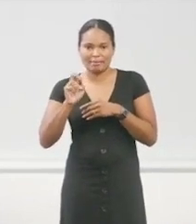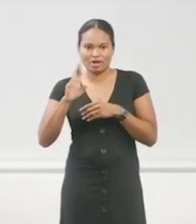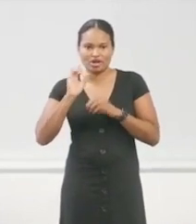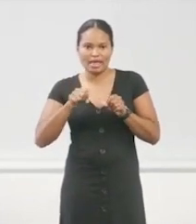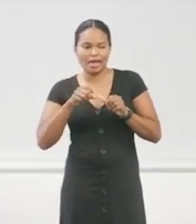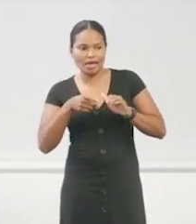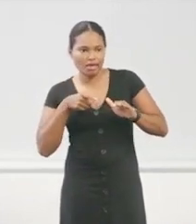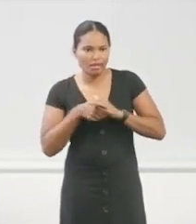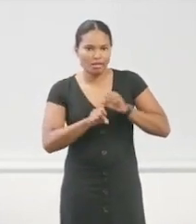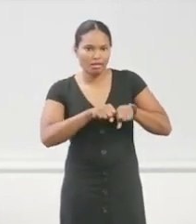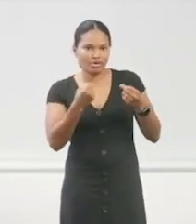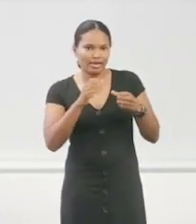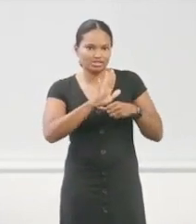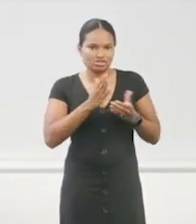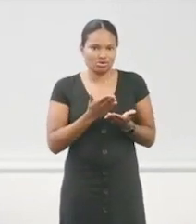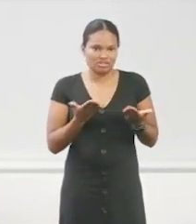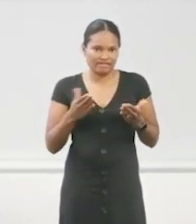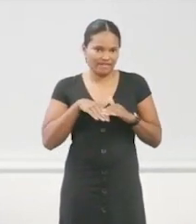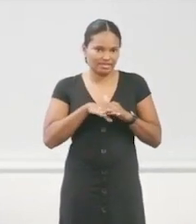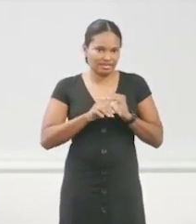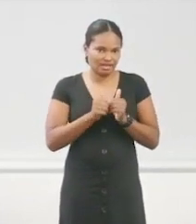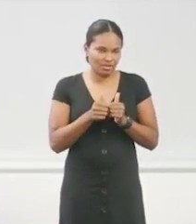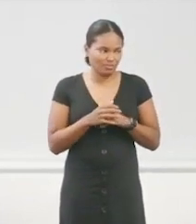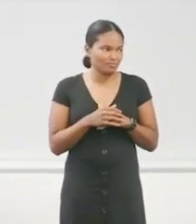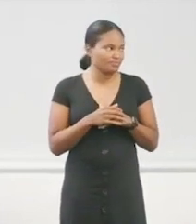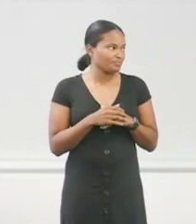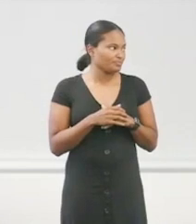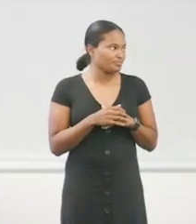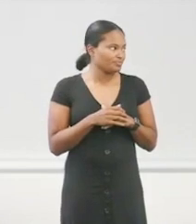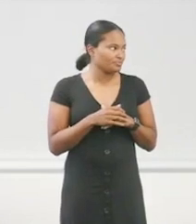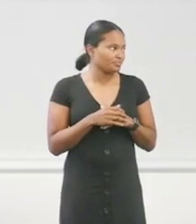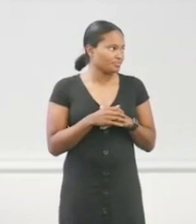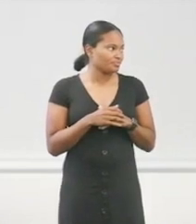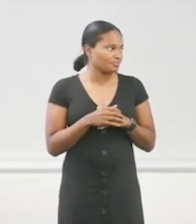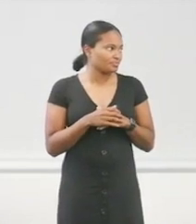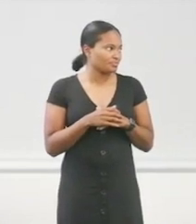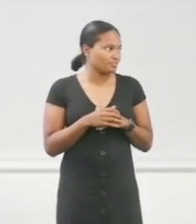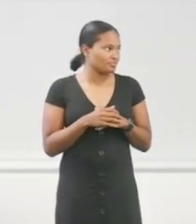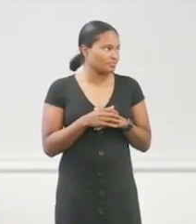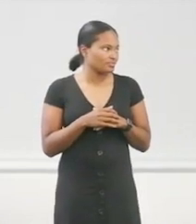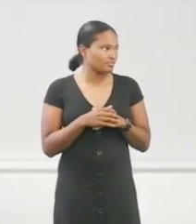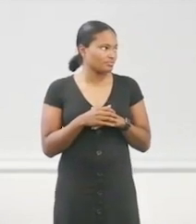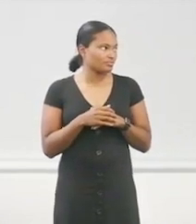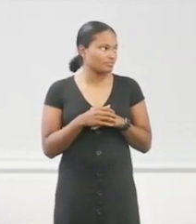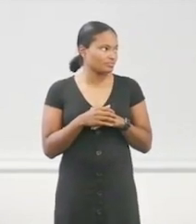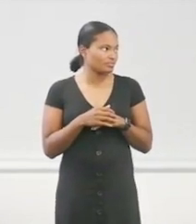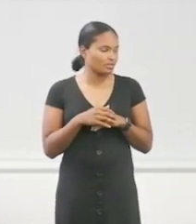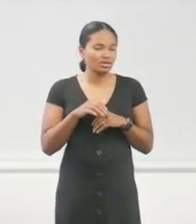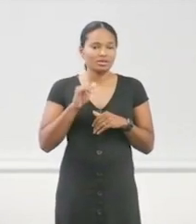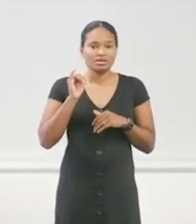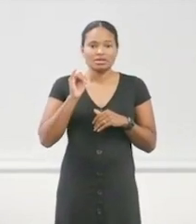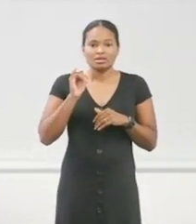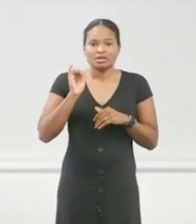is wherever the first instance of that ransomware is, whatever field office, that field office owns it and owns the whole country. So we feed